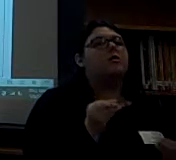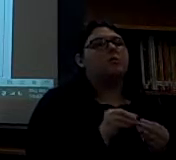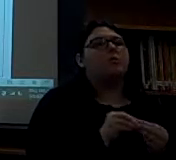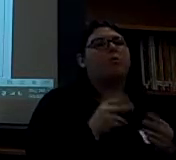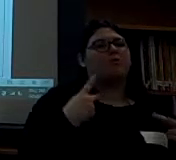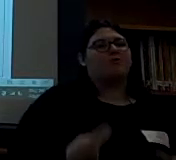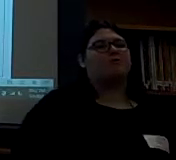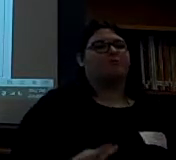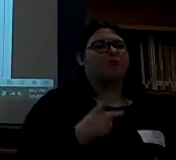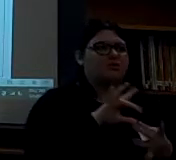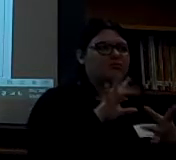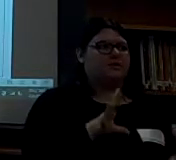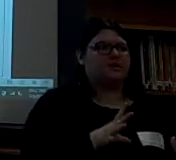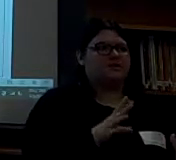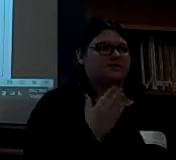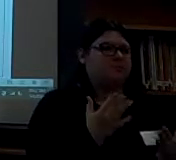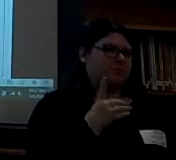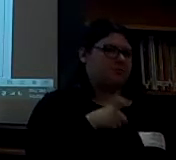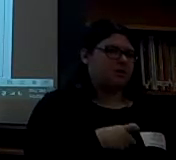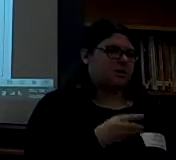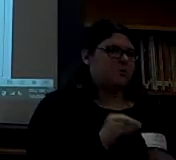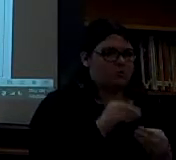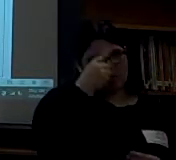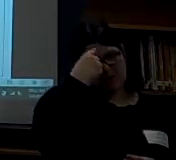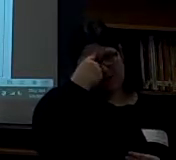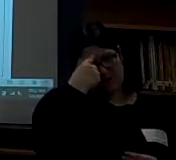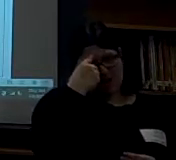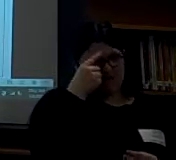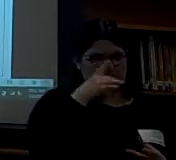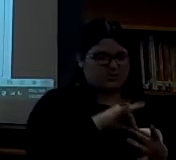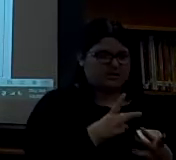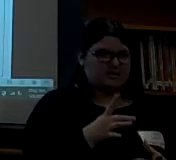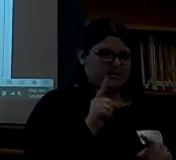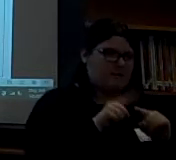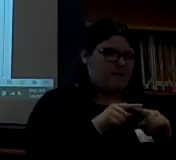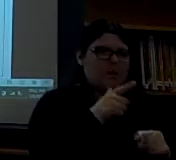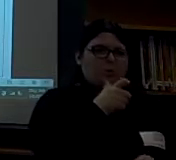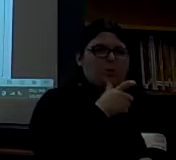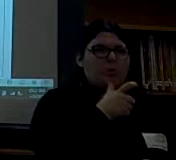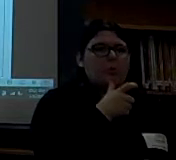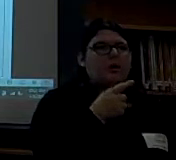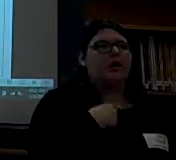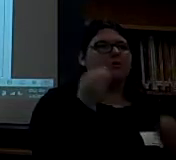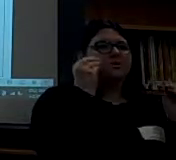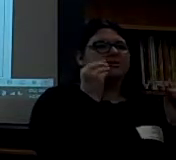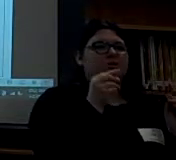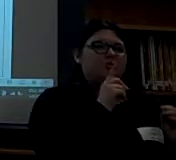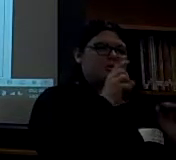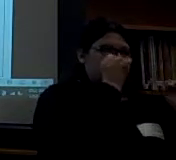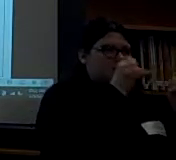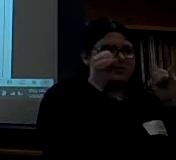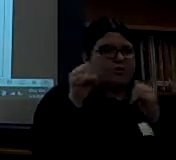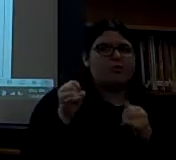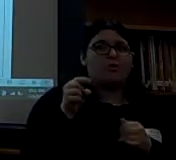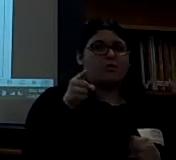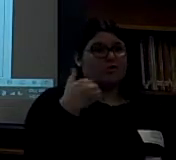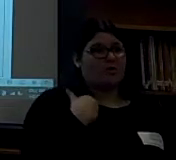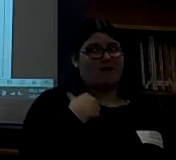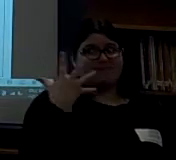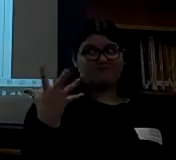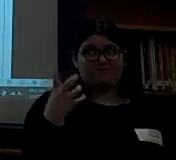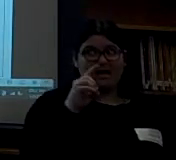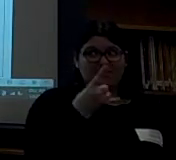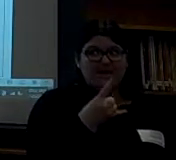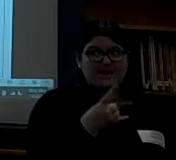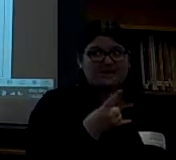physical releases. He may also need a more cognitive one. It just depends on who he is. I would teach these strategies very individually. So if you have five kids, your kids